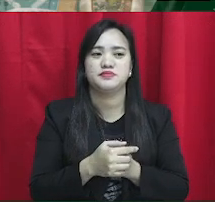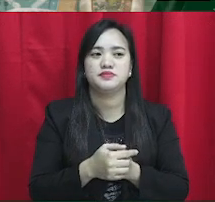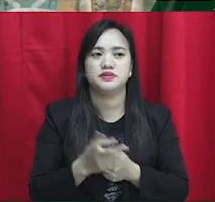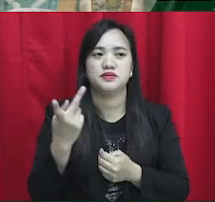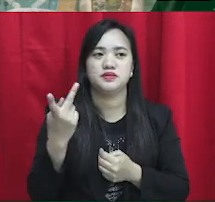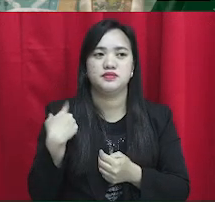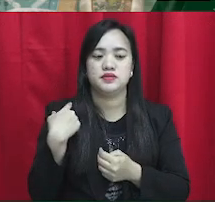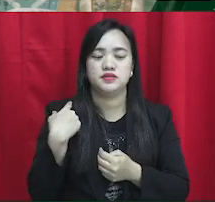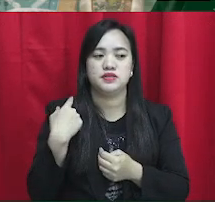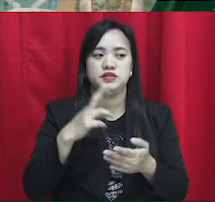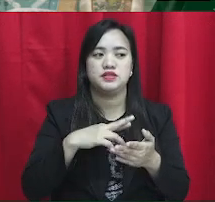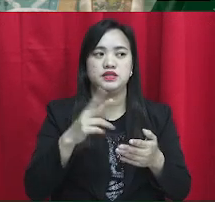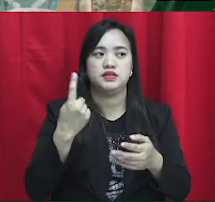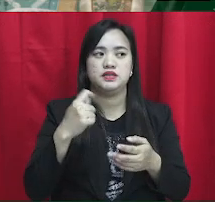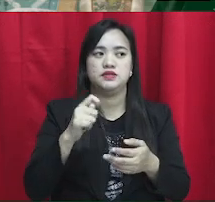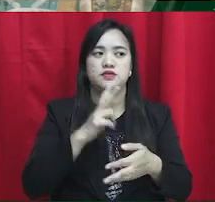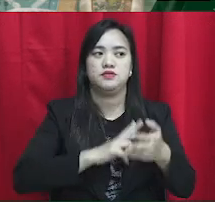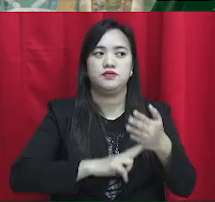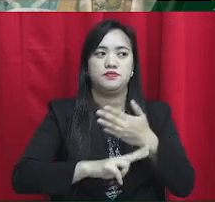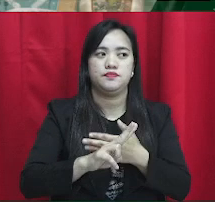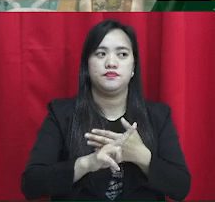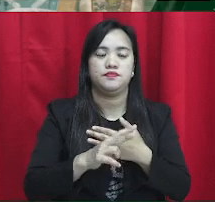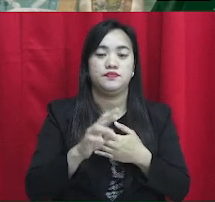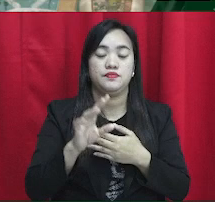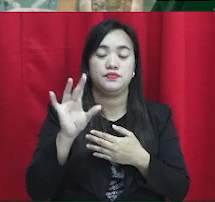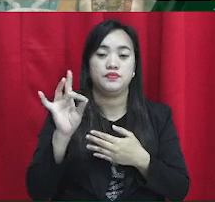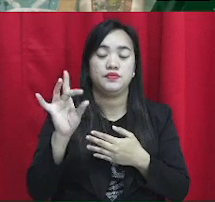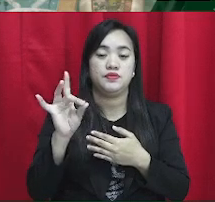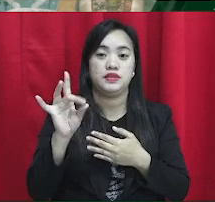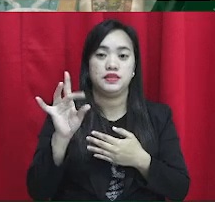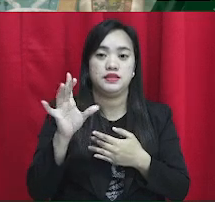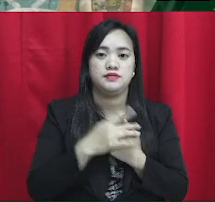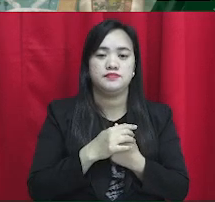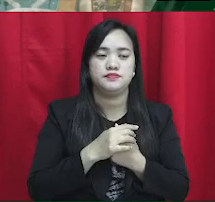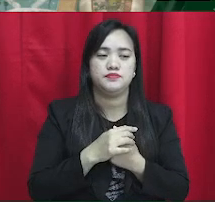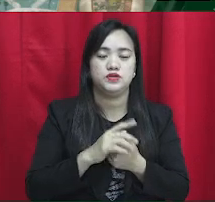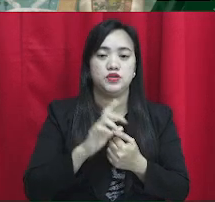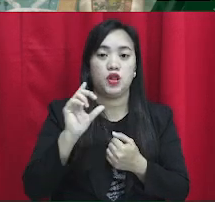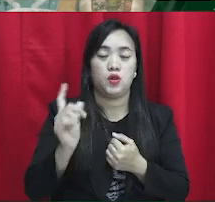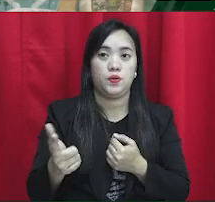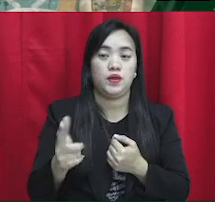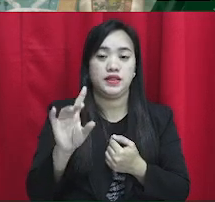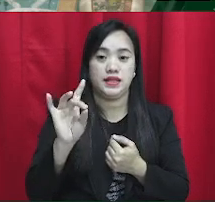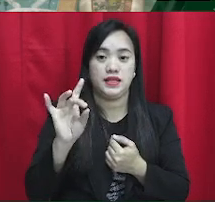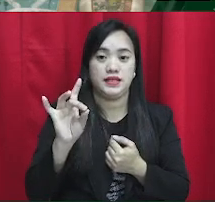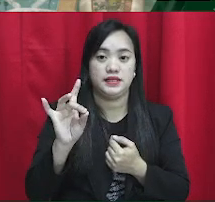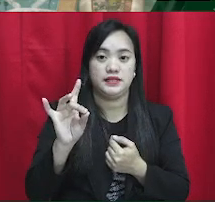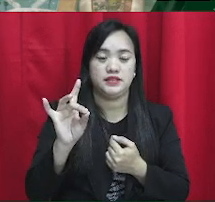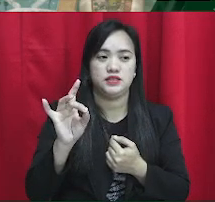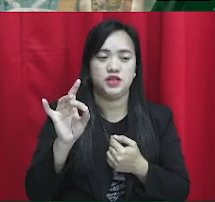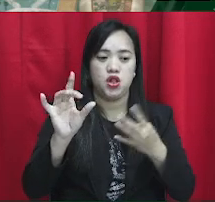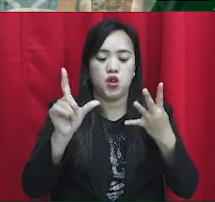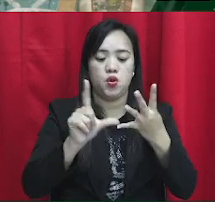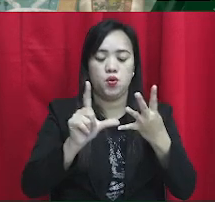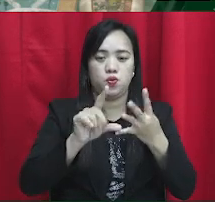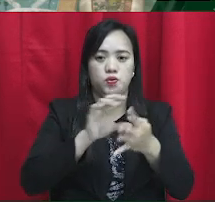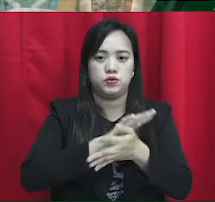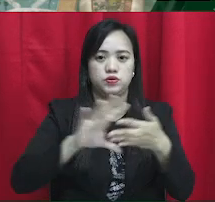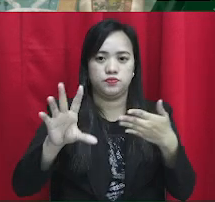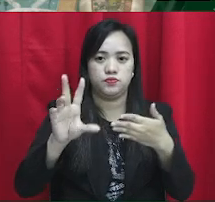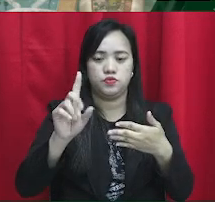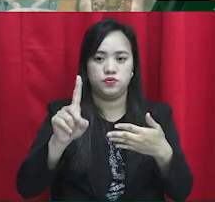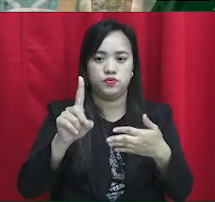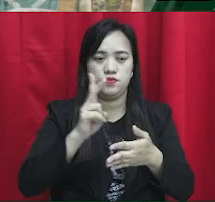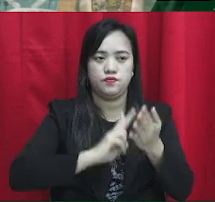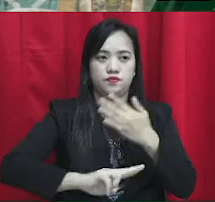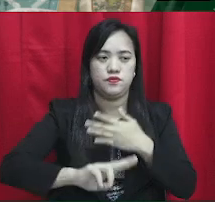number... dito na po tayo sa tagpo ng angel. Sa verse number 28. Luke chapter 1, verse 28. And